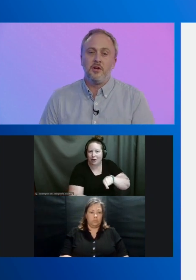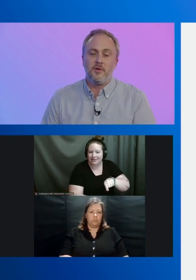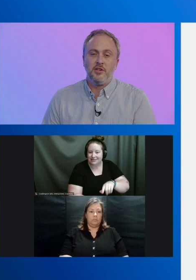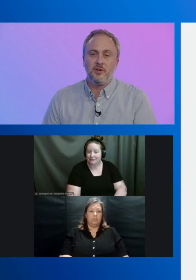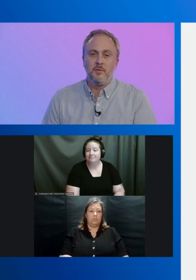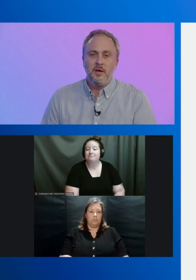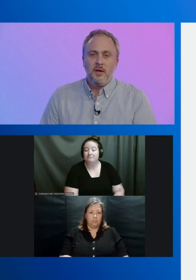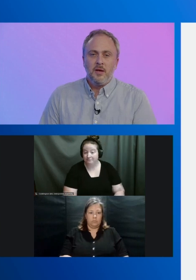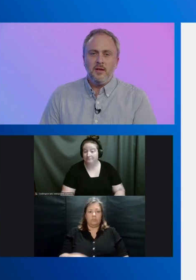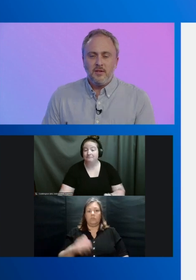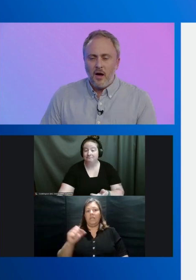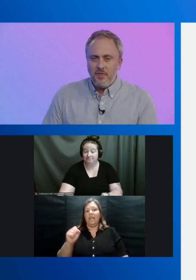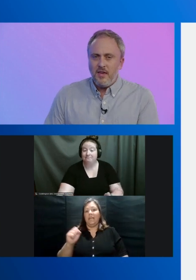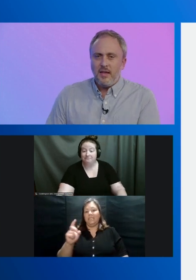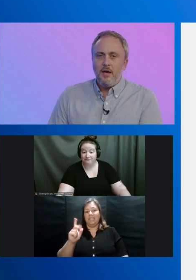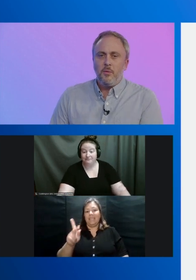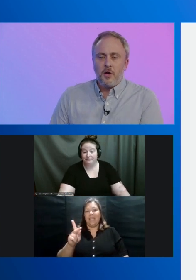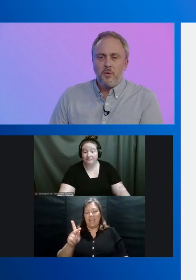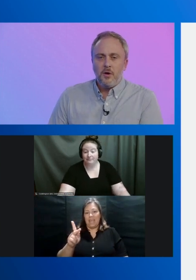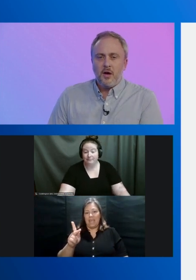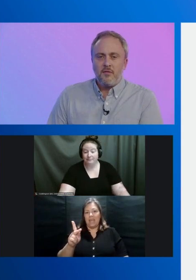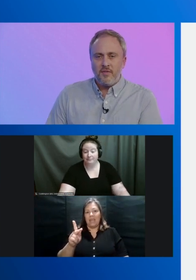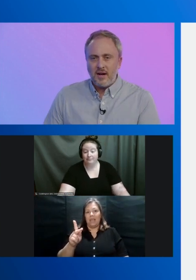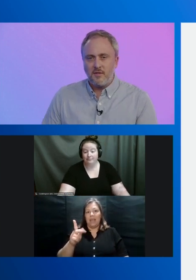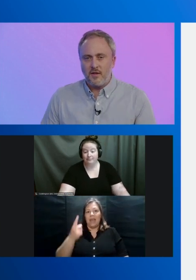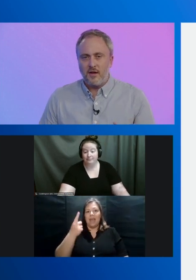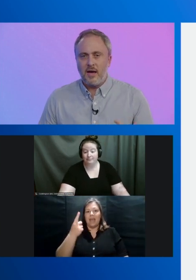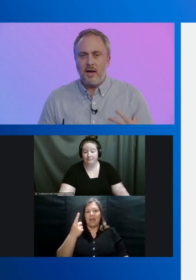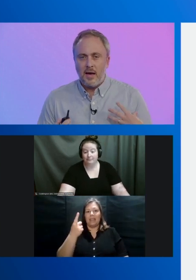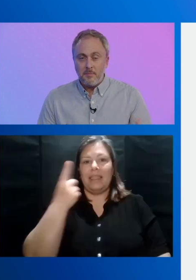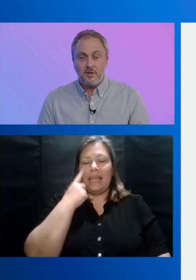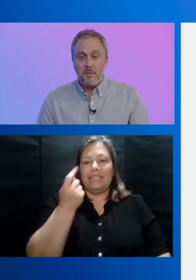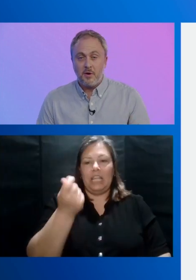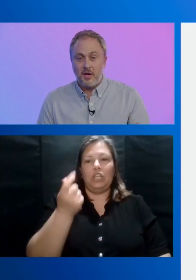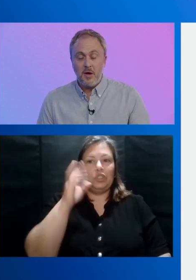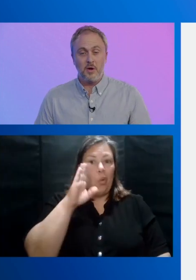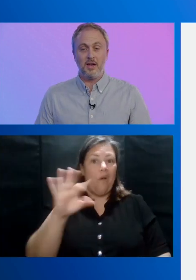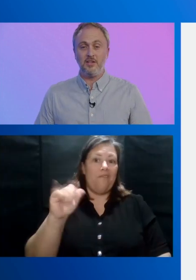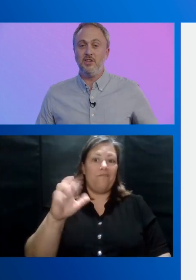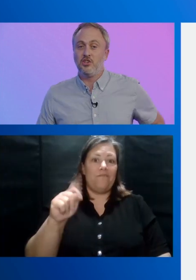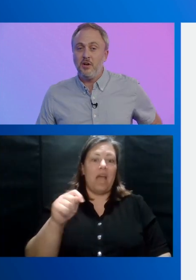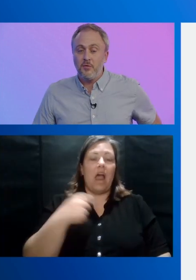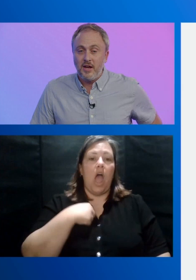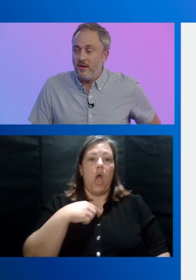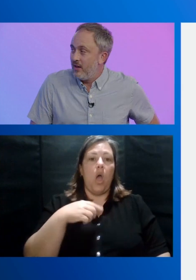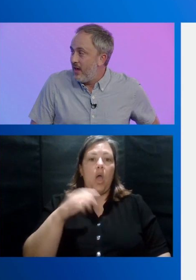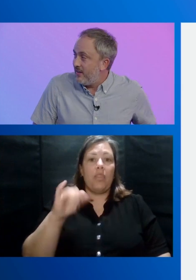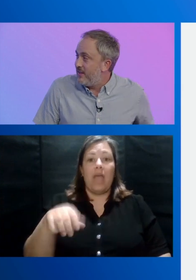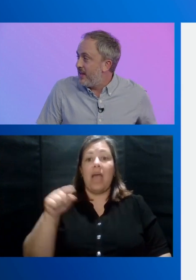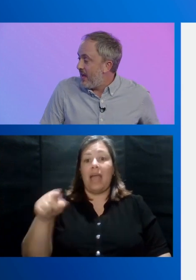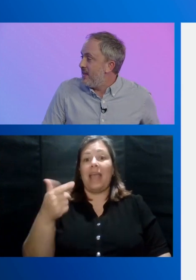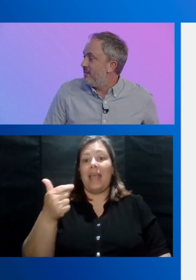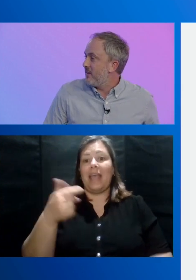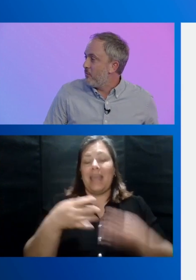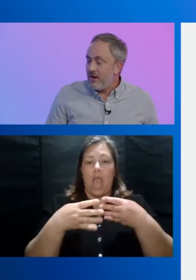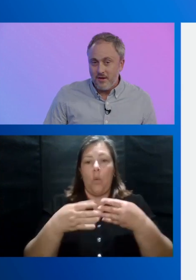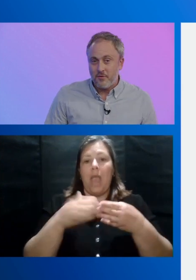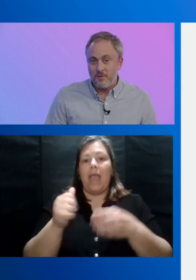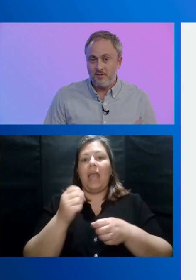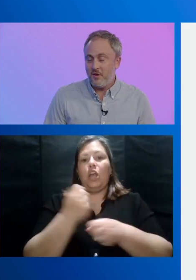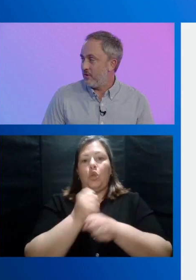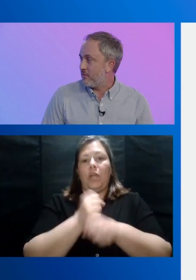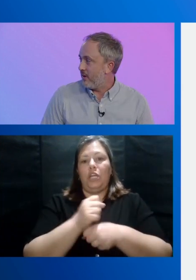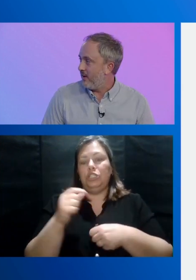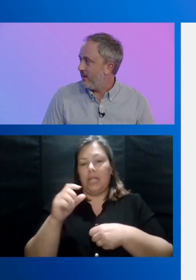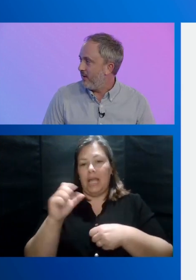SDK generation. It's, I think, a little known fact that Amazon API Gateway can actually generate SDKs directly from